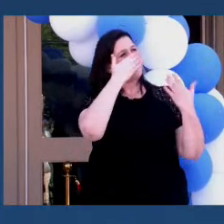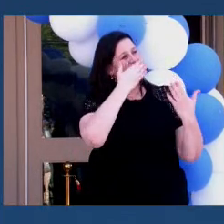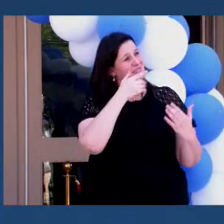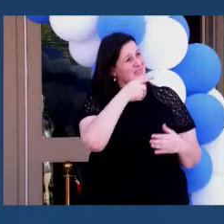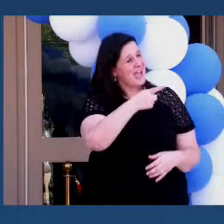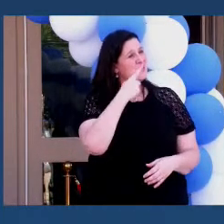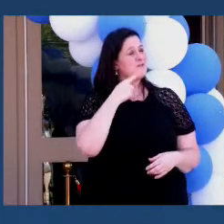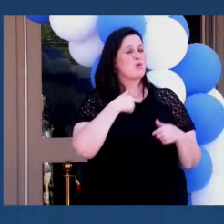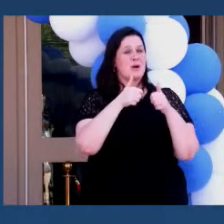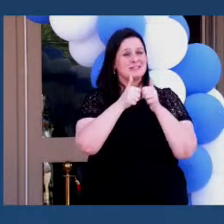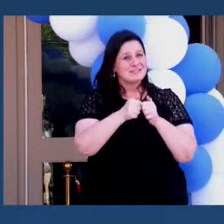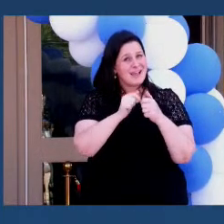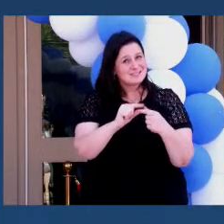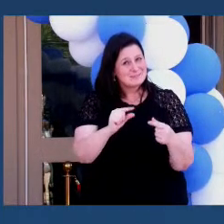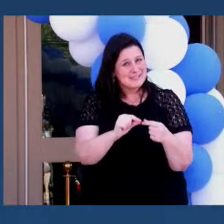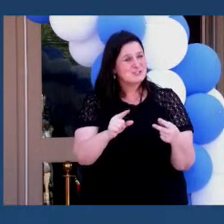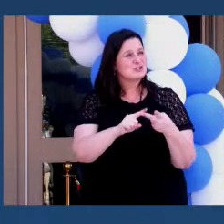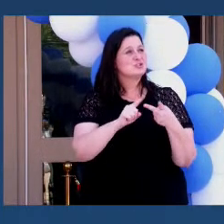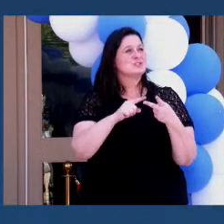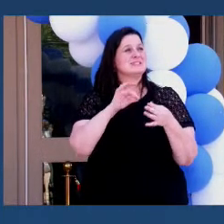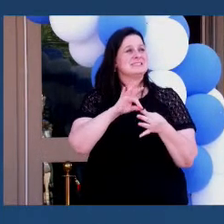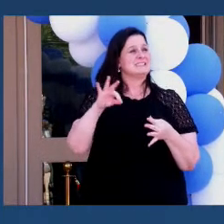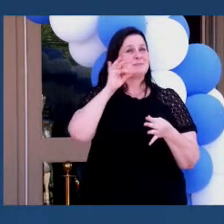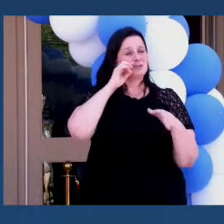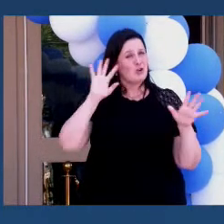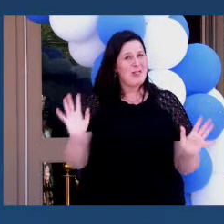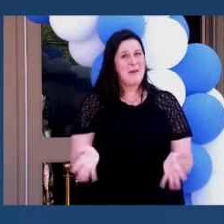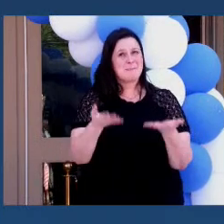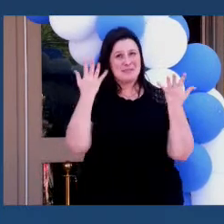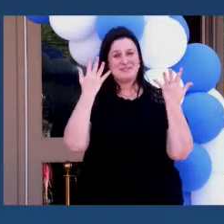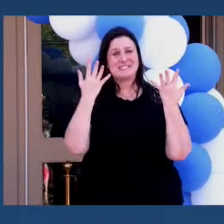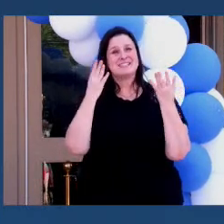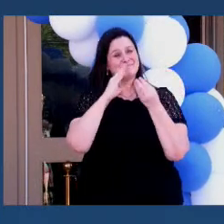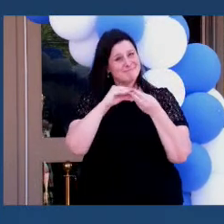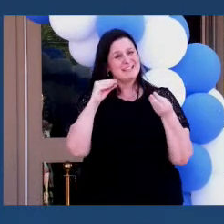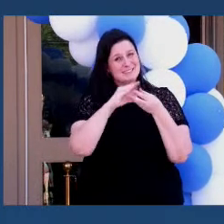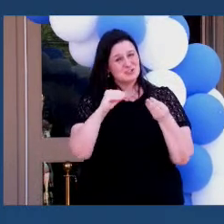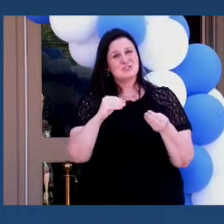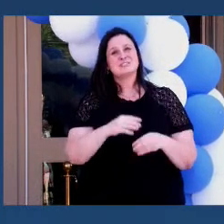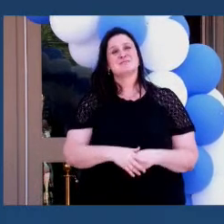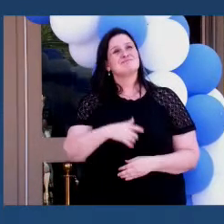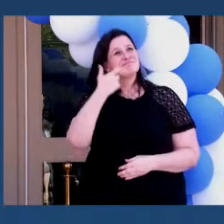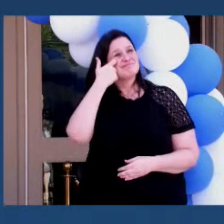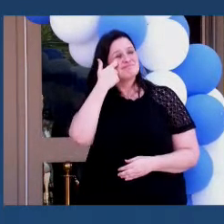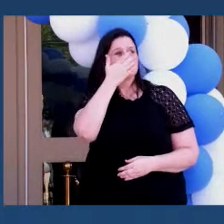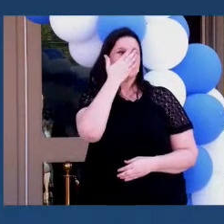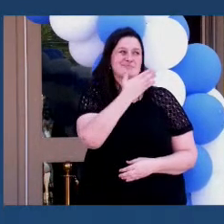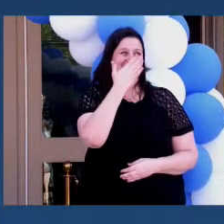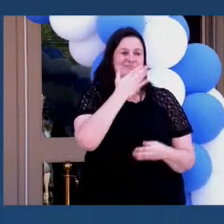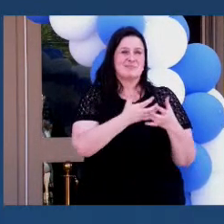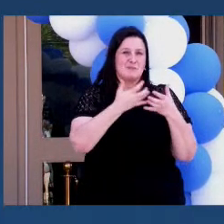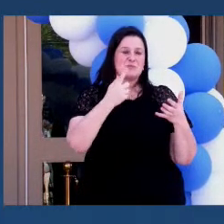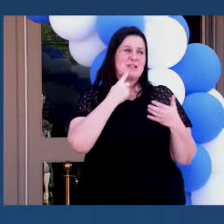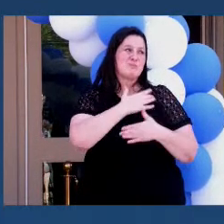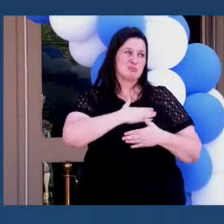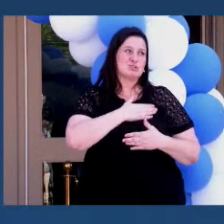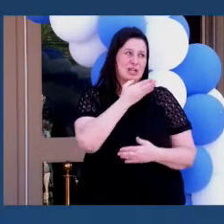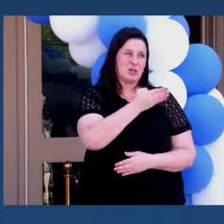text messages, all the spiritual, uplifting messages recently. Thank you very much. I appreciate